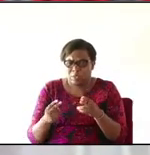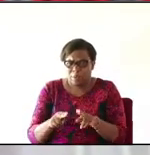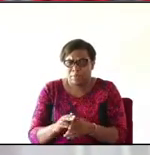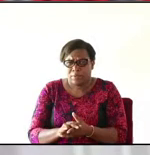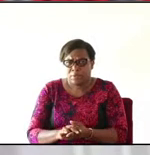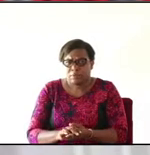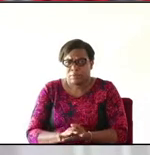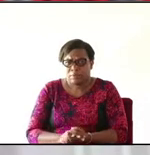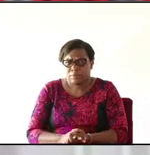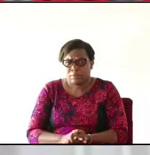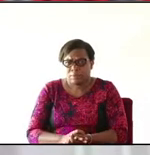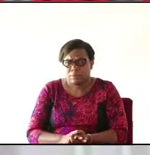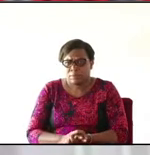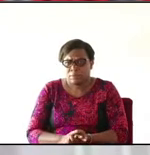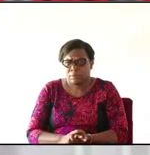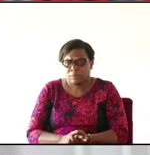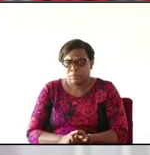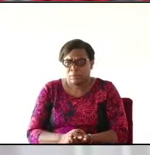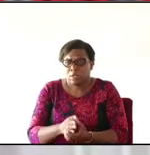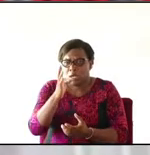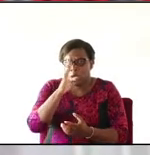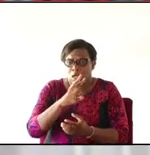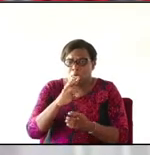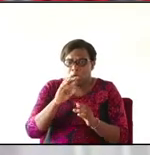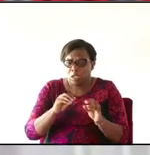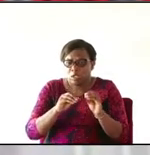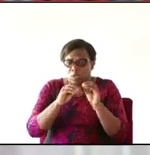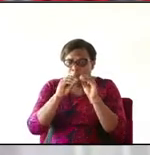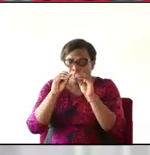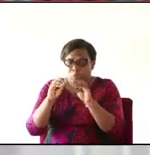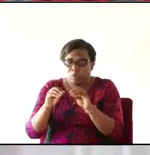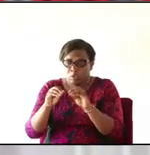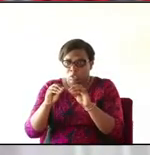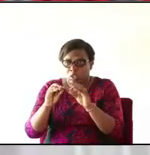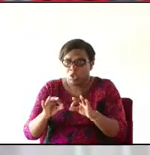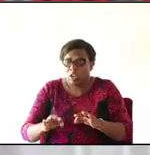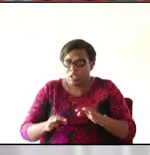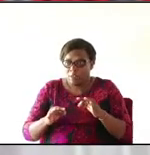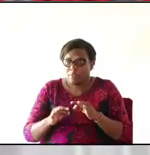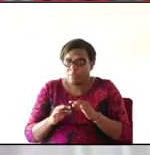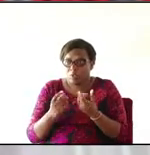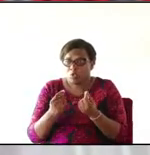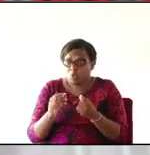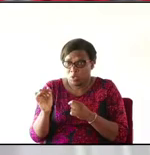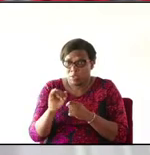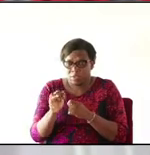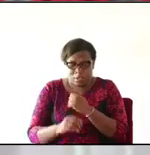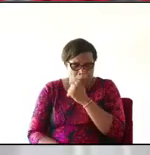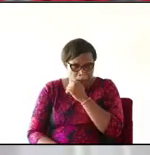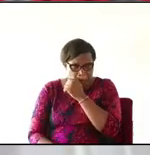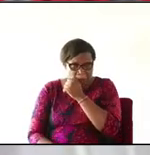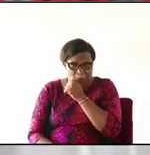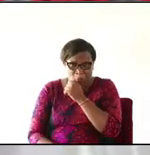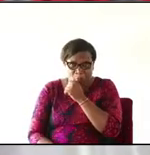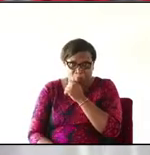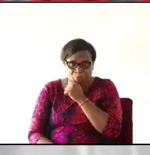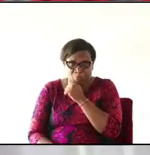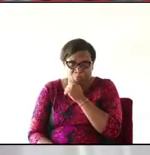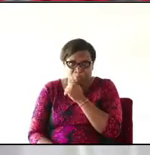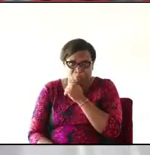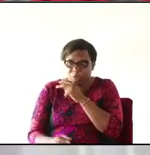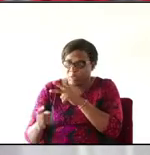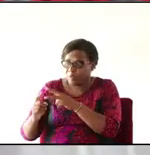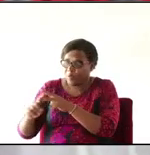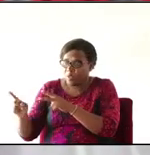it so happened that God placed upon her life a call to missions. She gave up her job as an